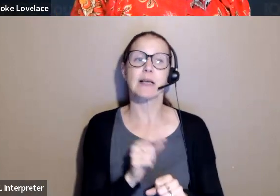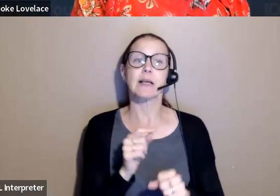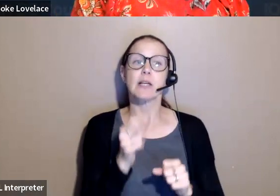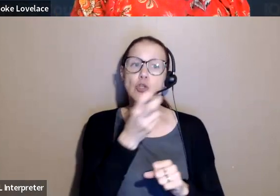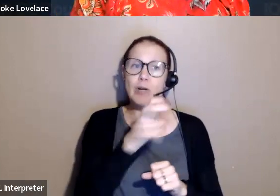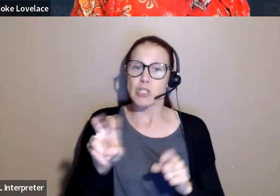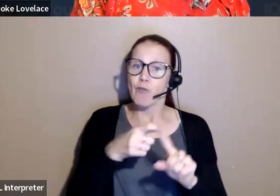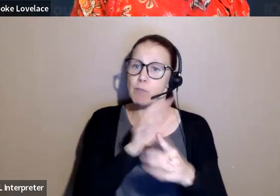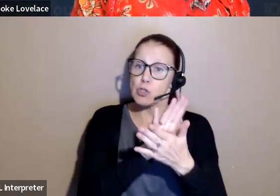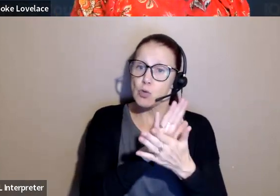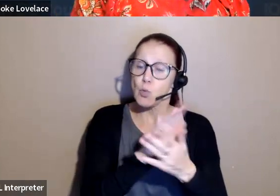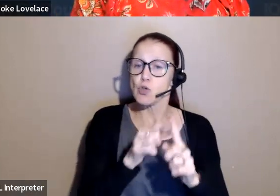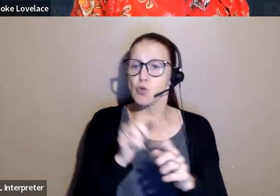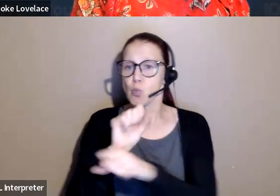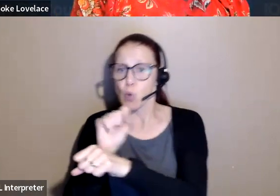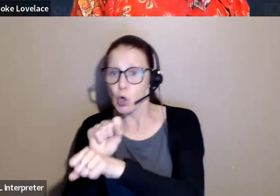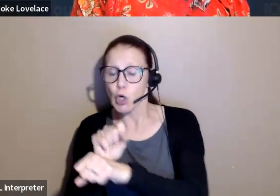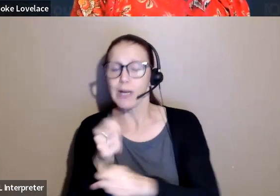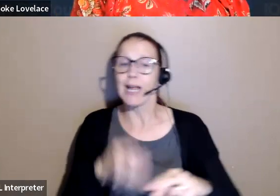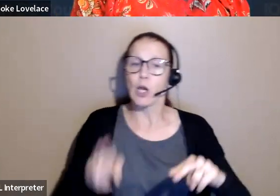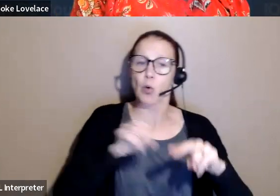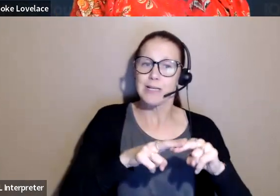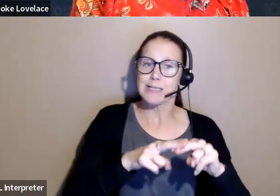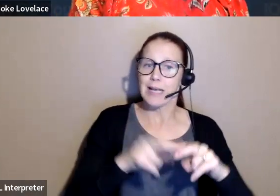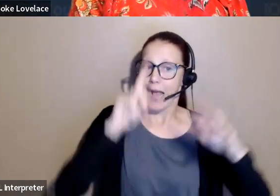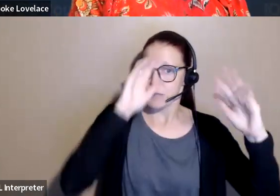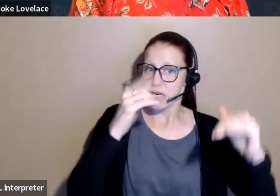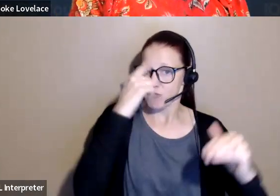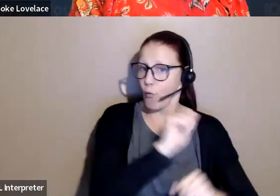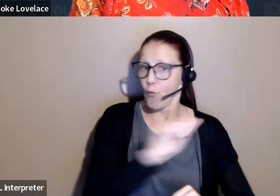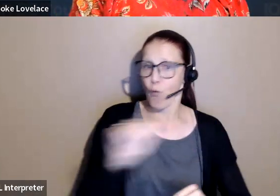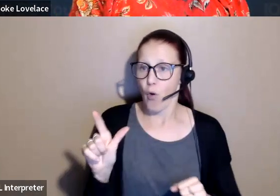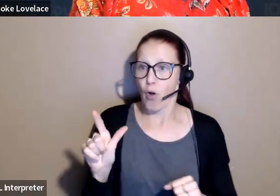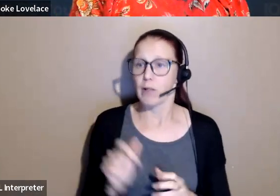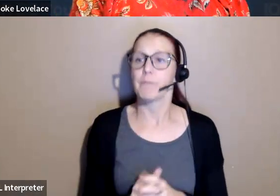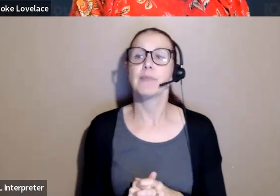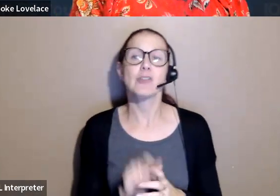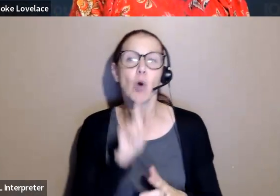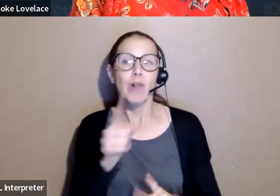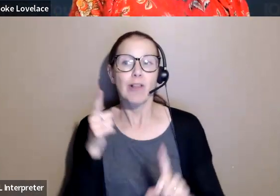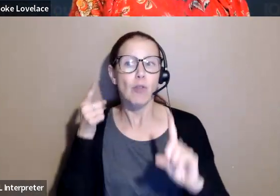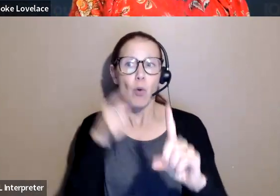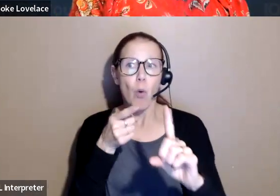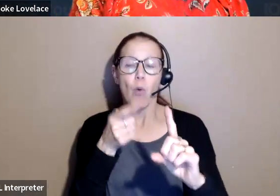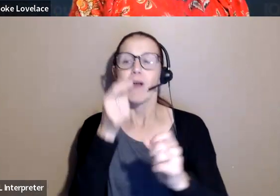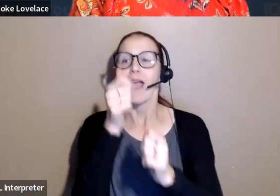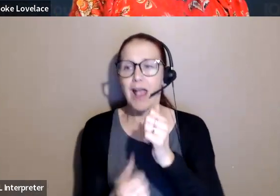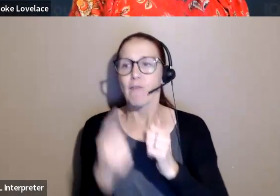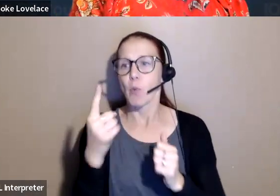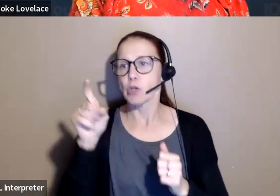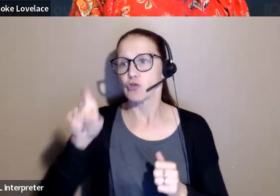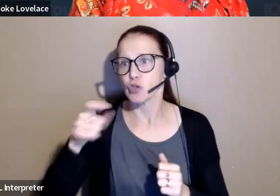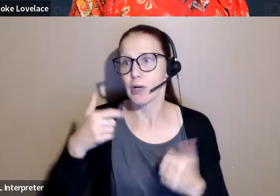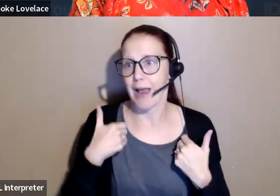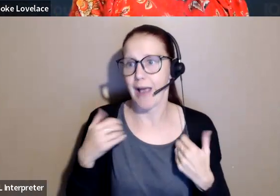transitioning from school to work, increasing expectations for everybody. So really the goal here is that everybody should have